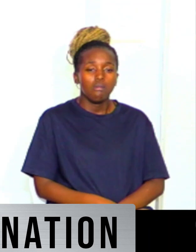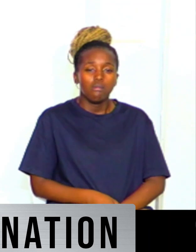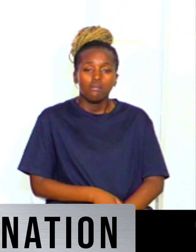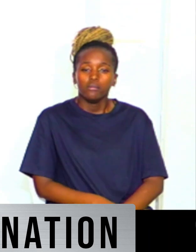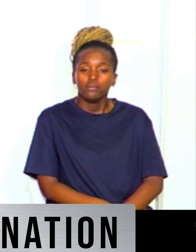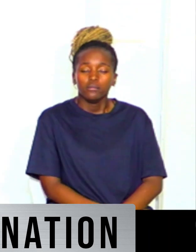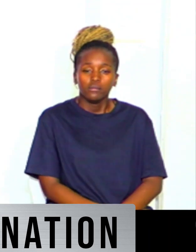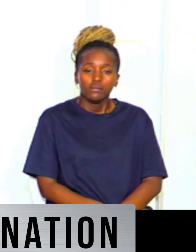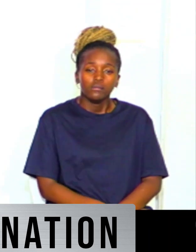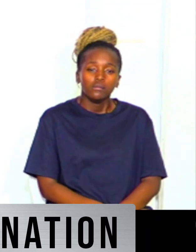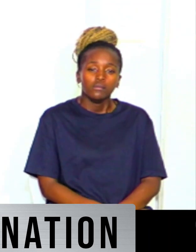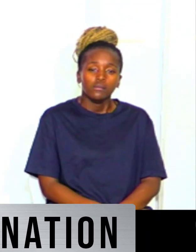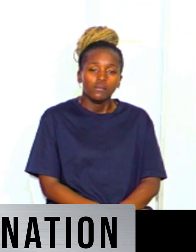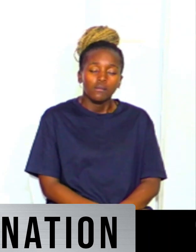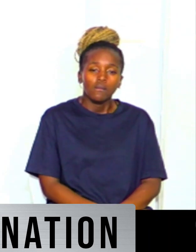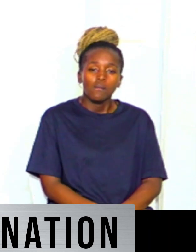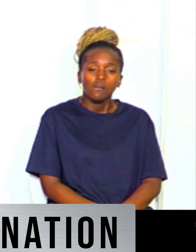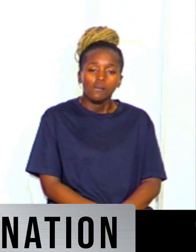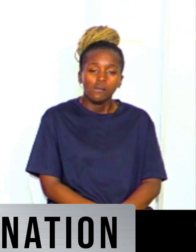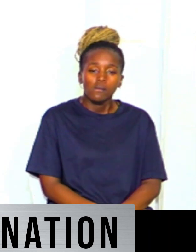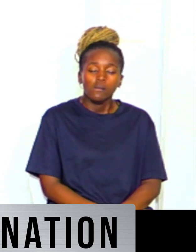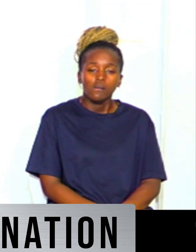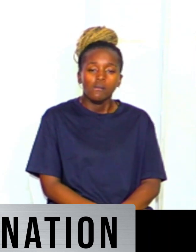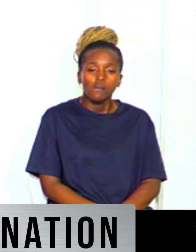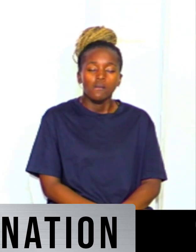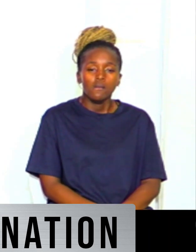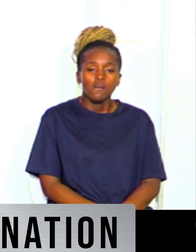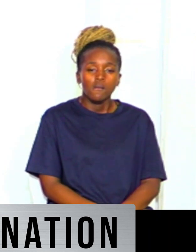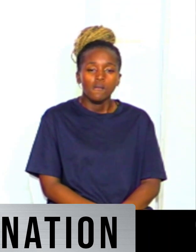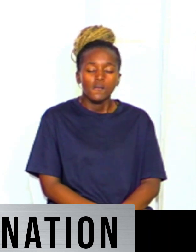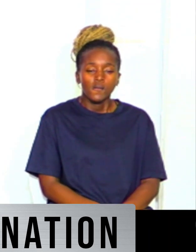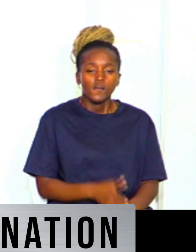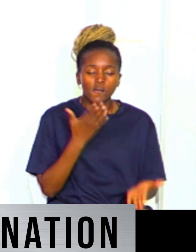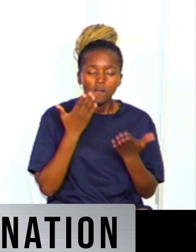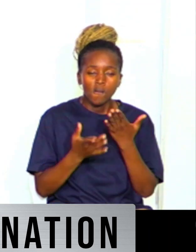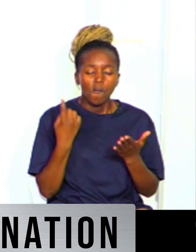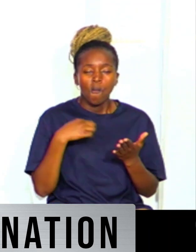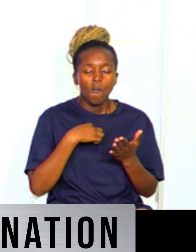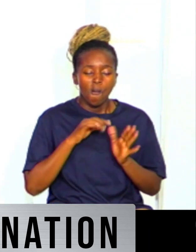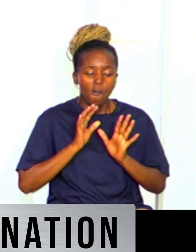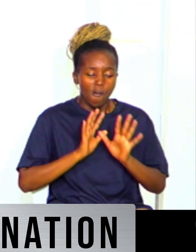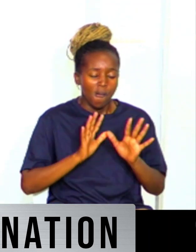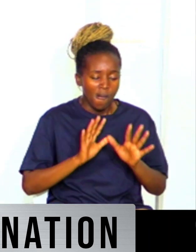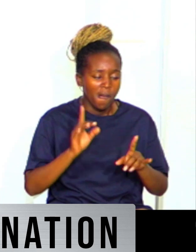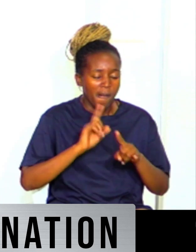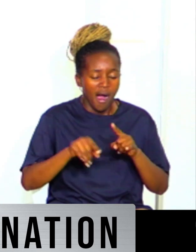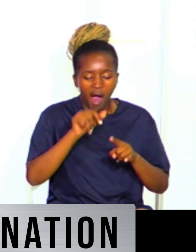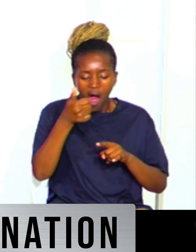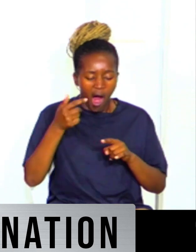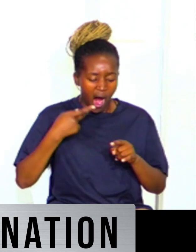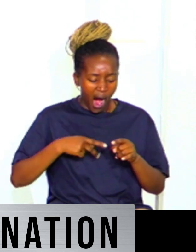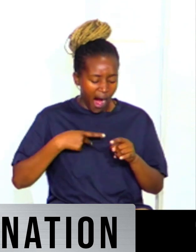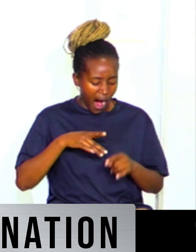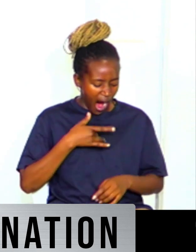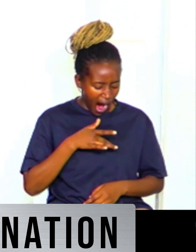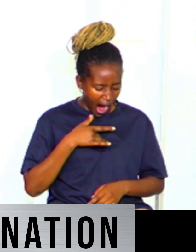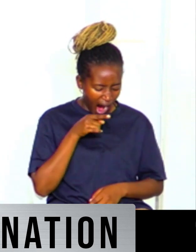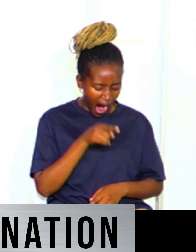but someone seems to be taking issues of PWDs for granted. Maybe that's why we need to... And I remember